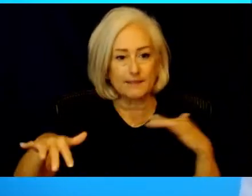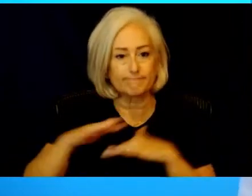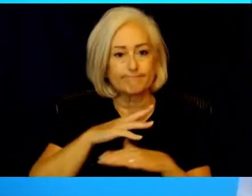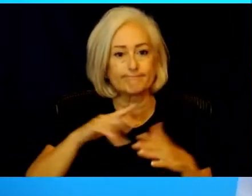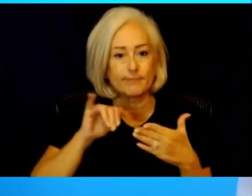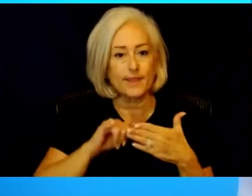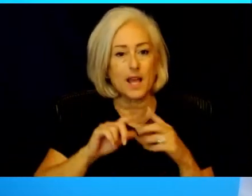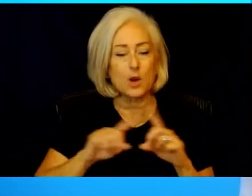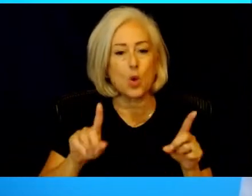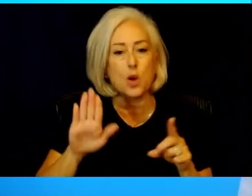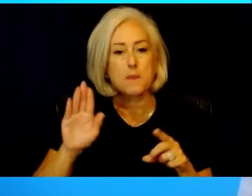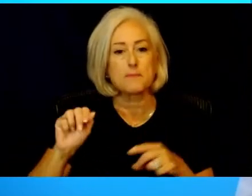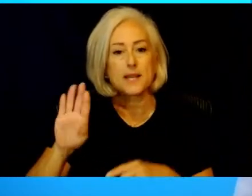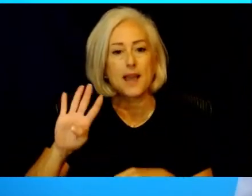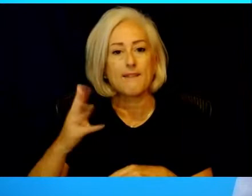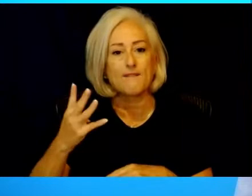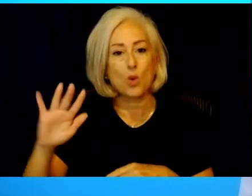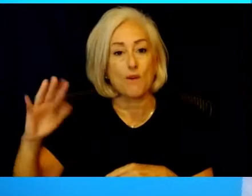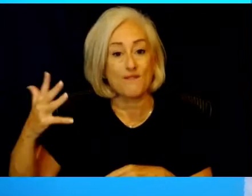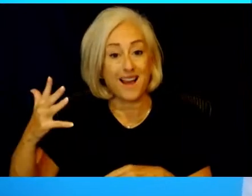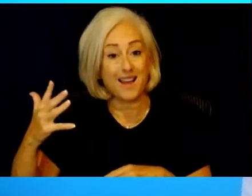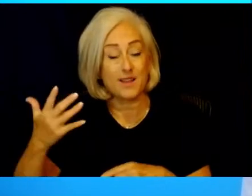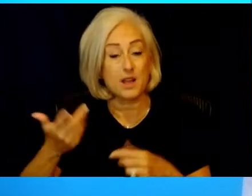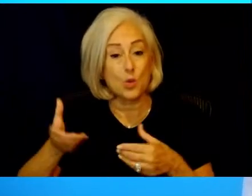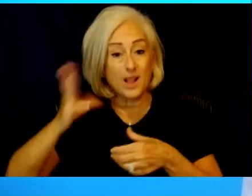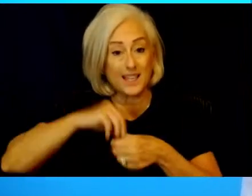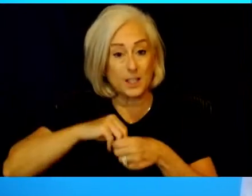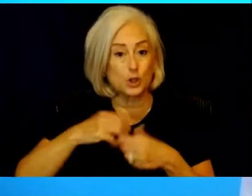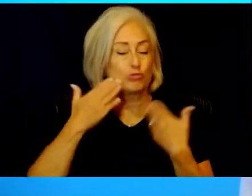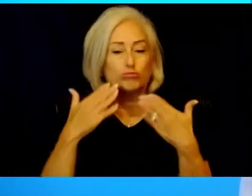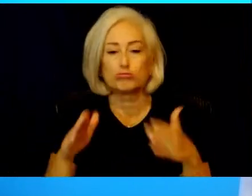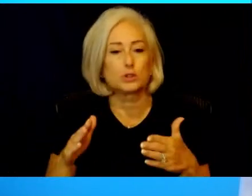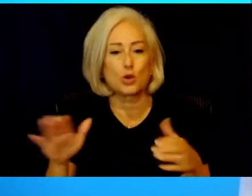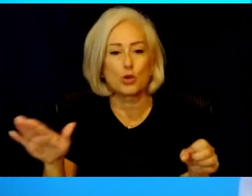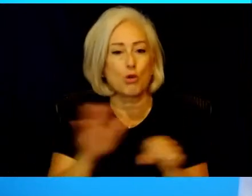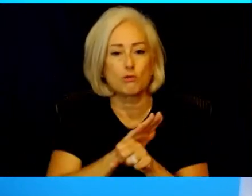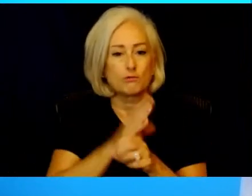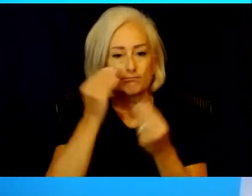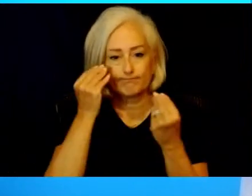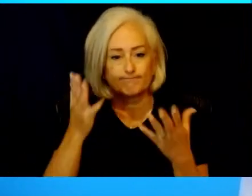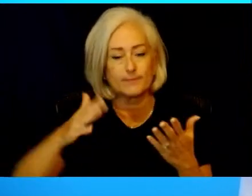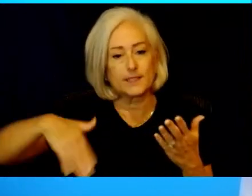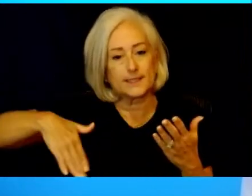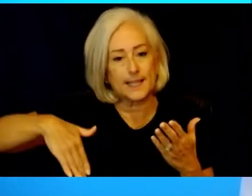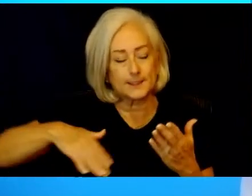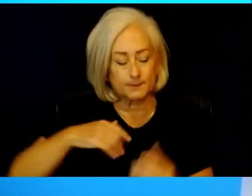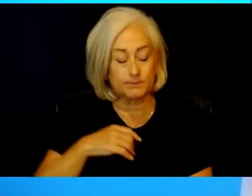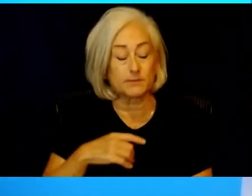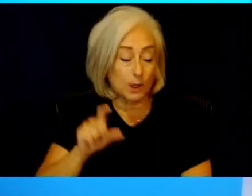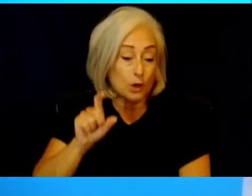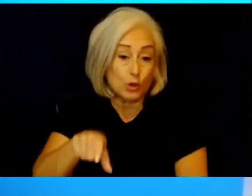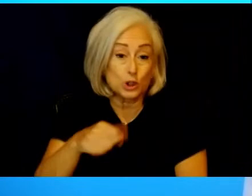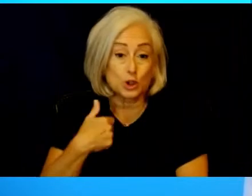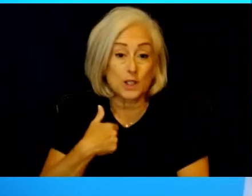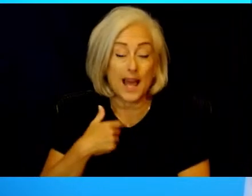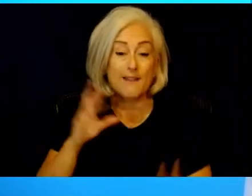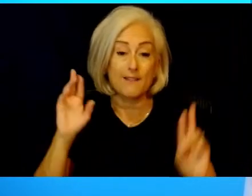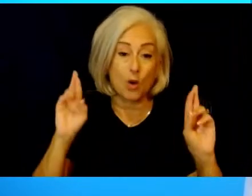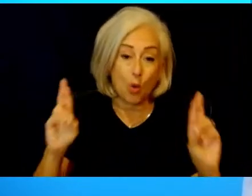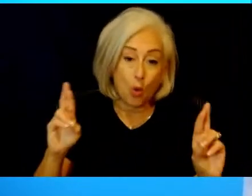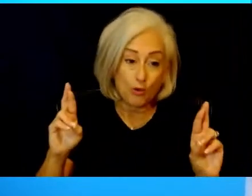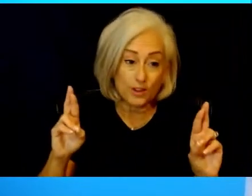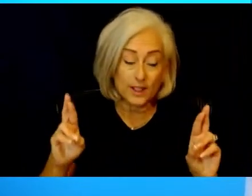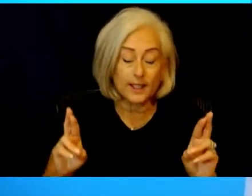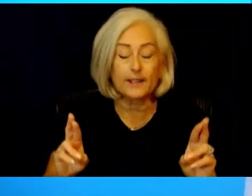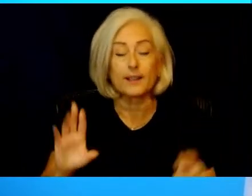BA4, BA5. Still don't know the full information on that. But yes, it should be out hopefully by